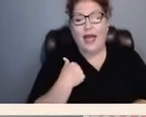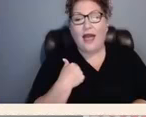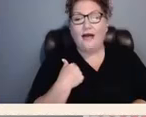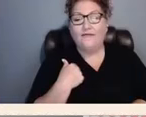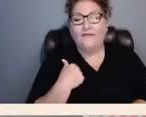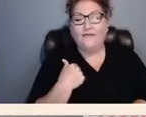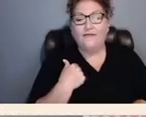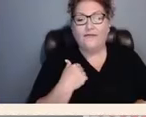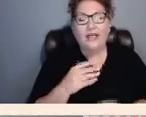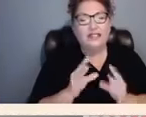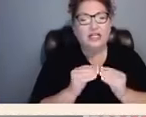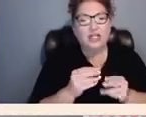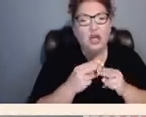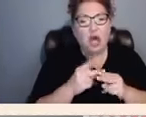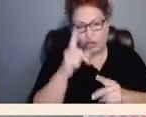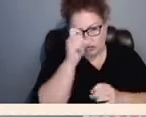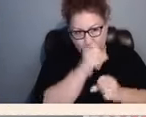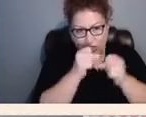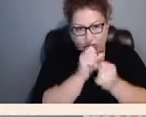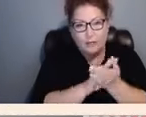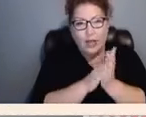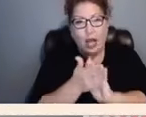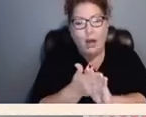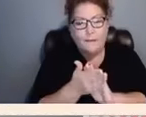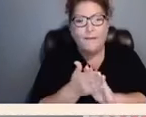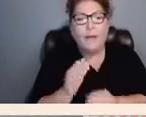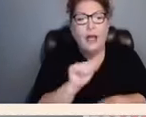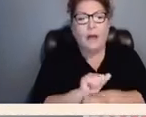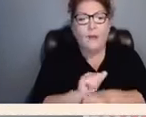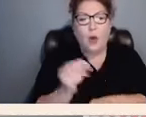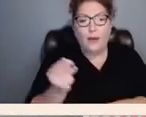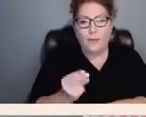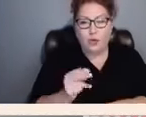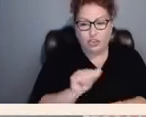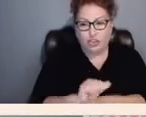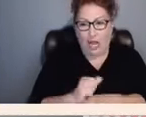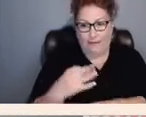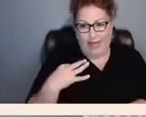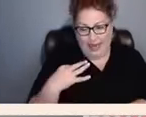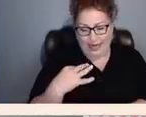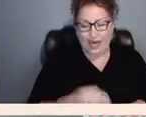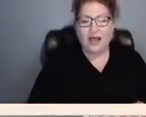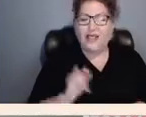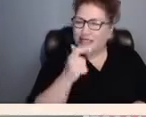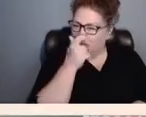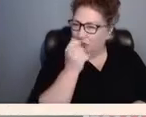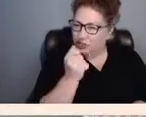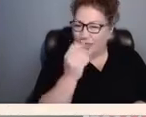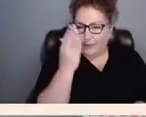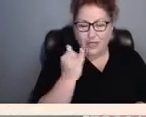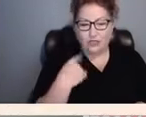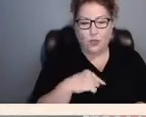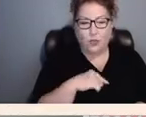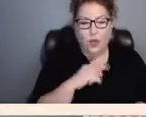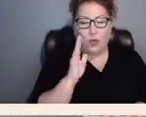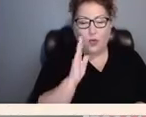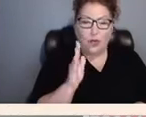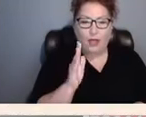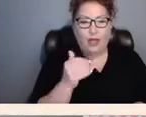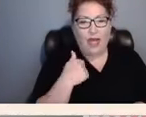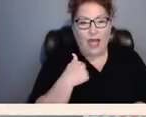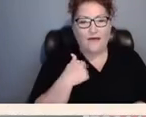called Strategies to Become an Employable Job Candidate. Yes. An interesting session because it's going to bring together a couple of different